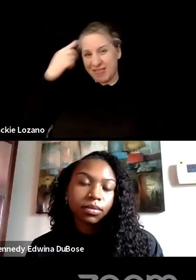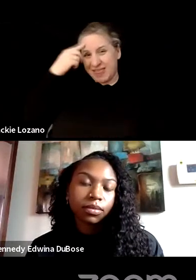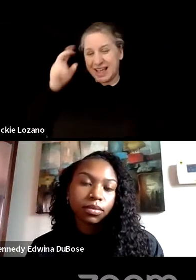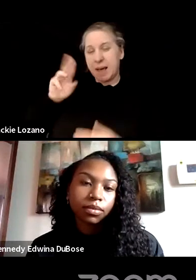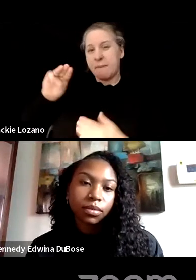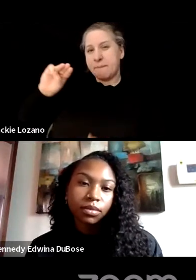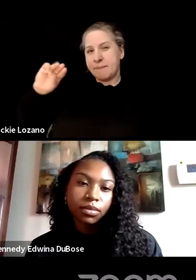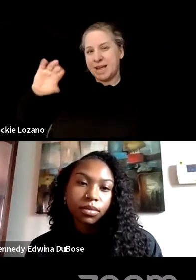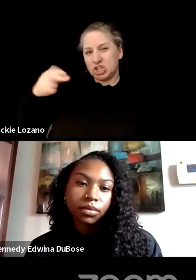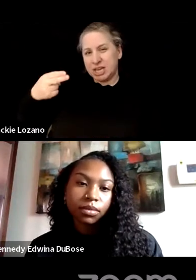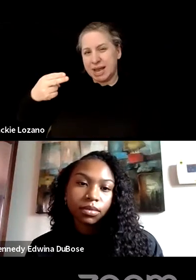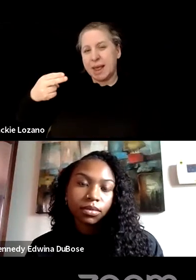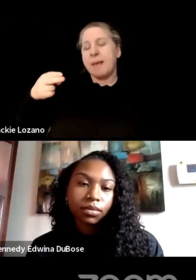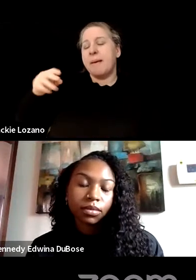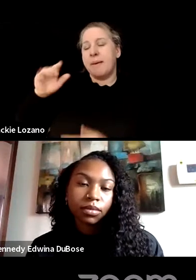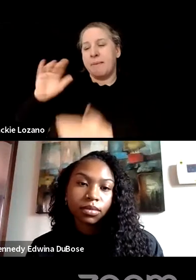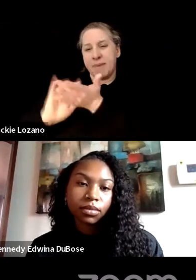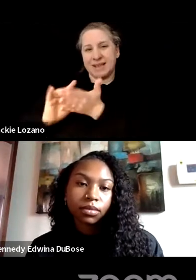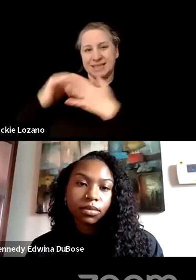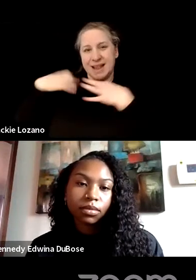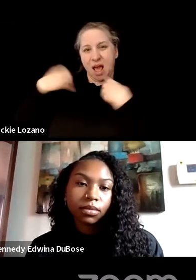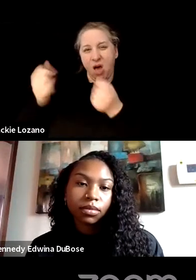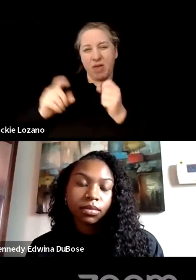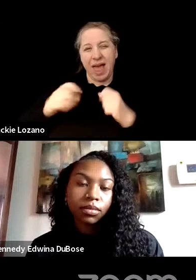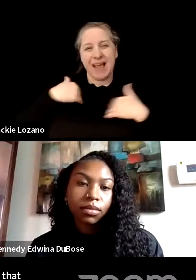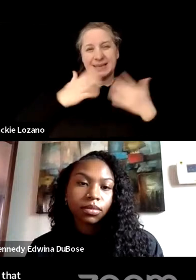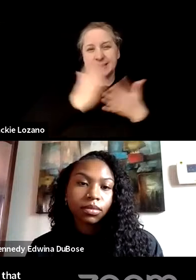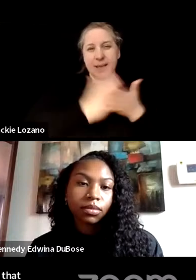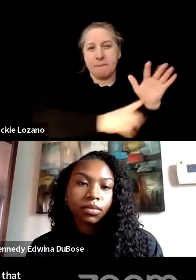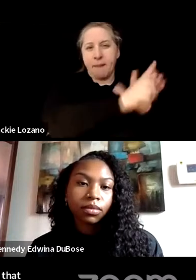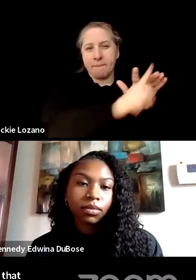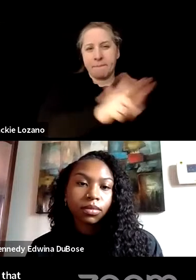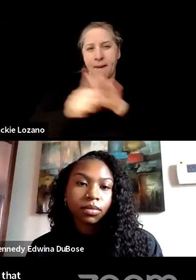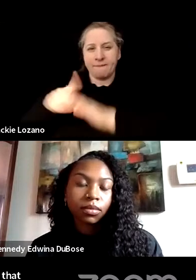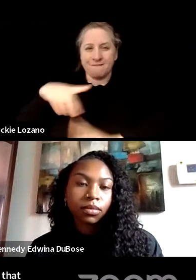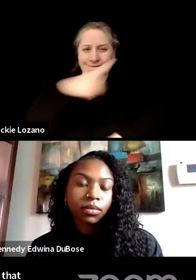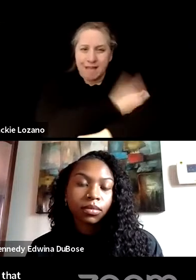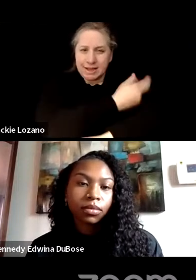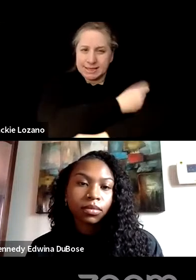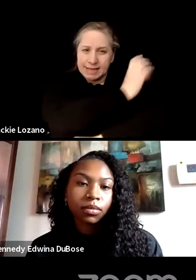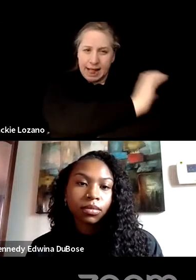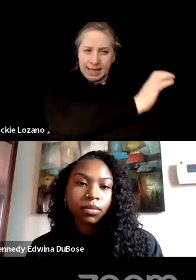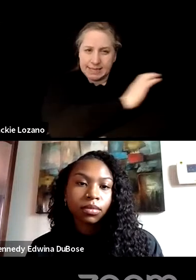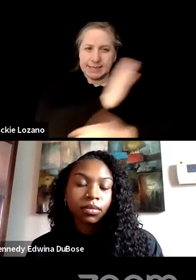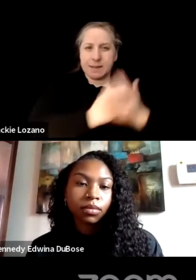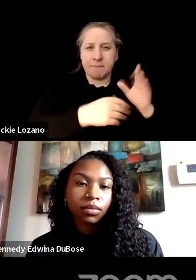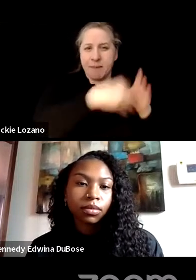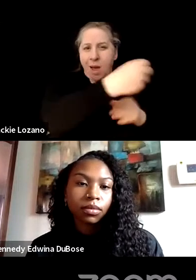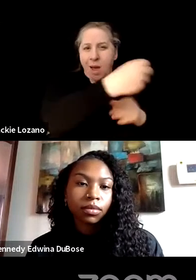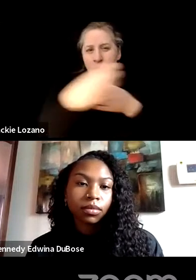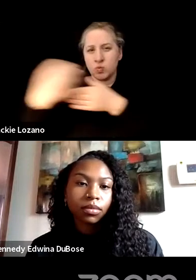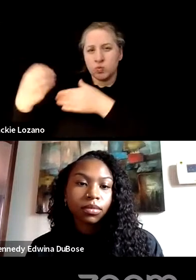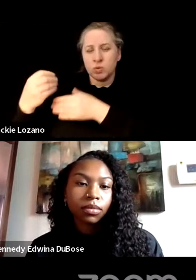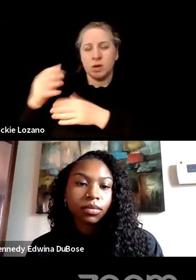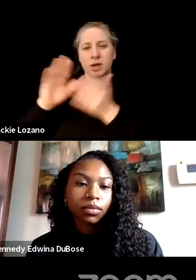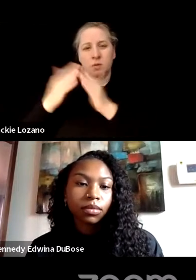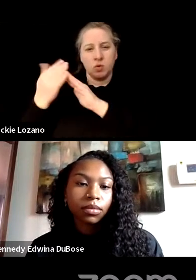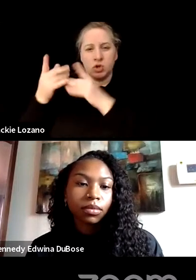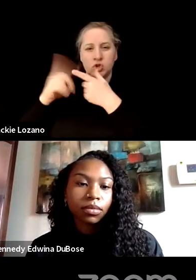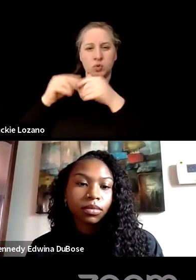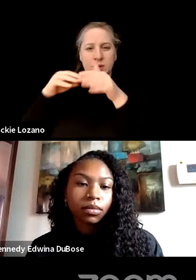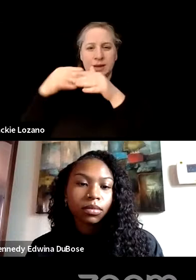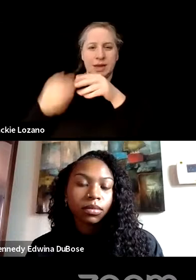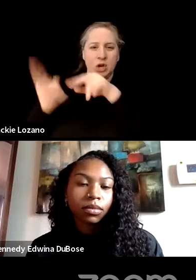held some pop-up vaccination clinics and, you know, in some outlying communities and to increase